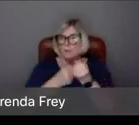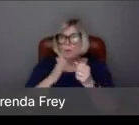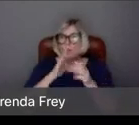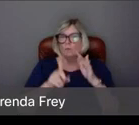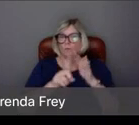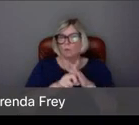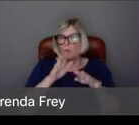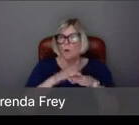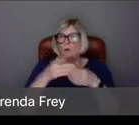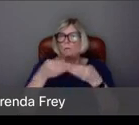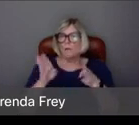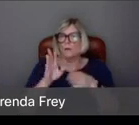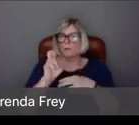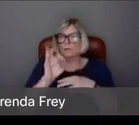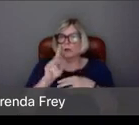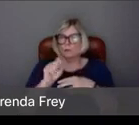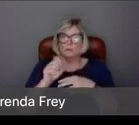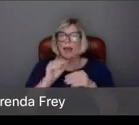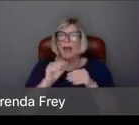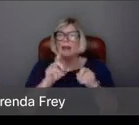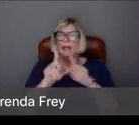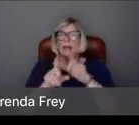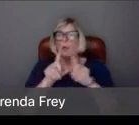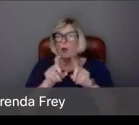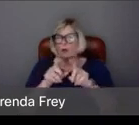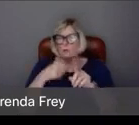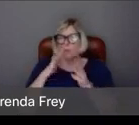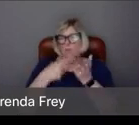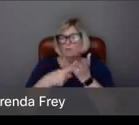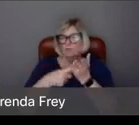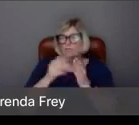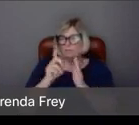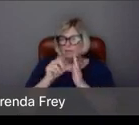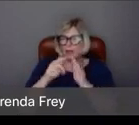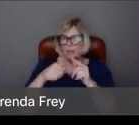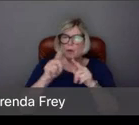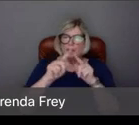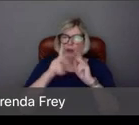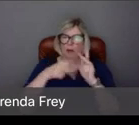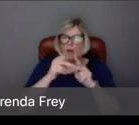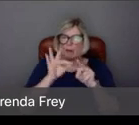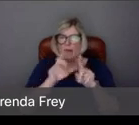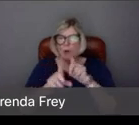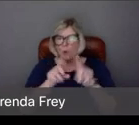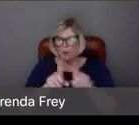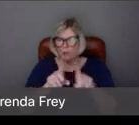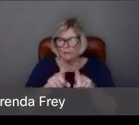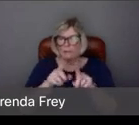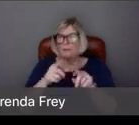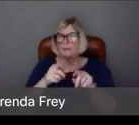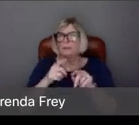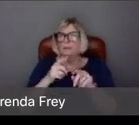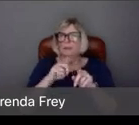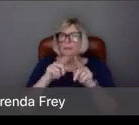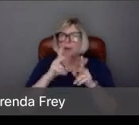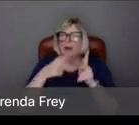show up. And inquiries, we're going to talk in just a second about the different types of inquiries that the different types of pulls